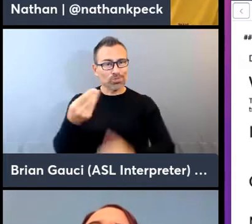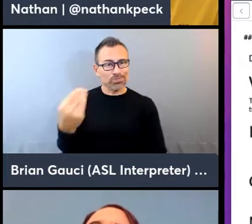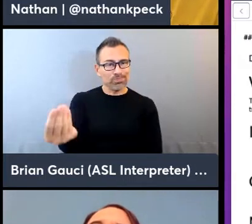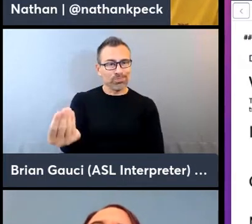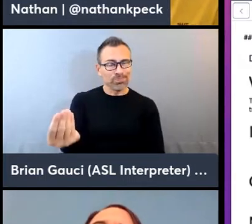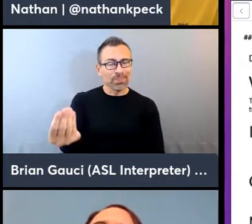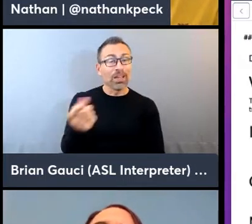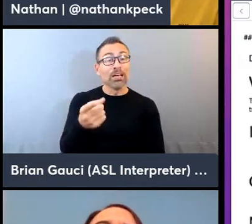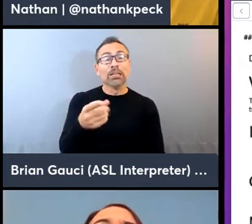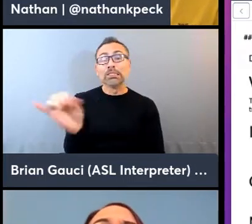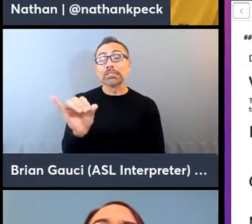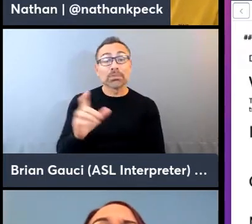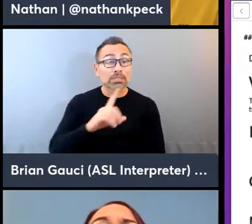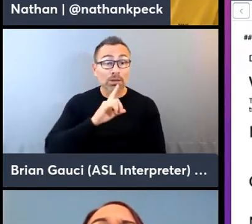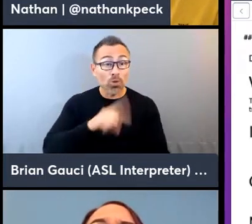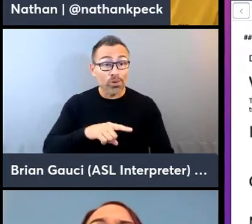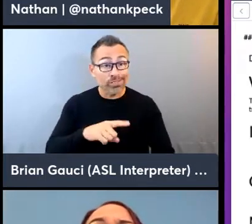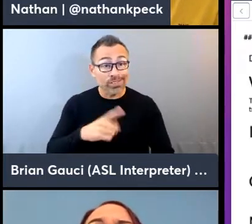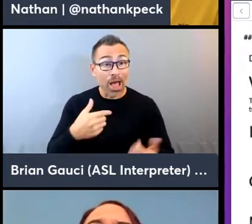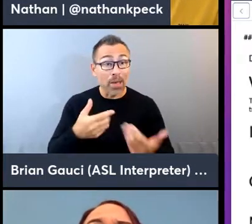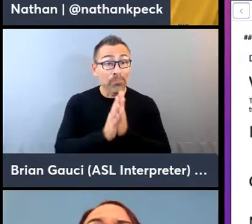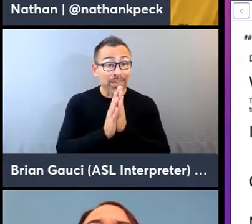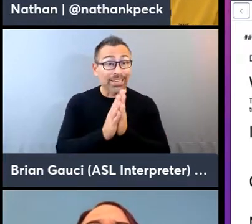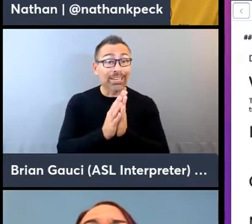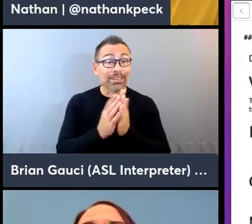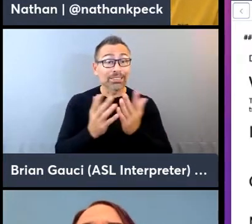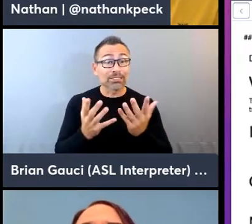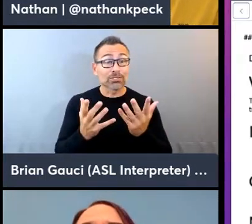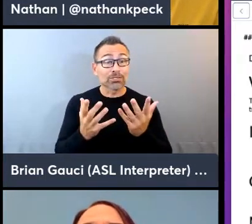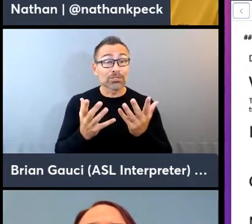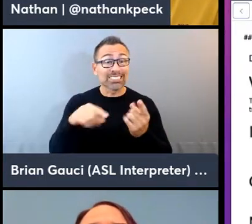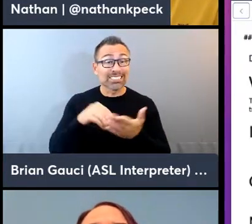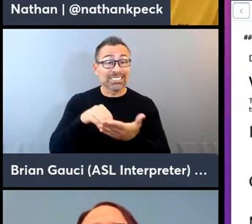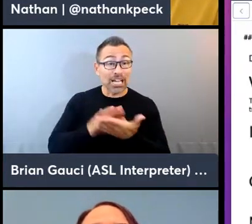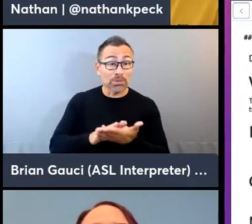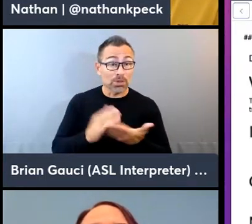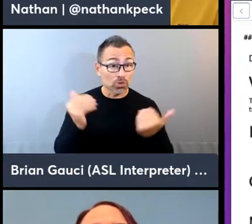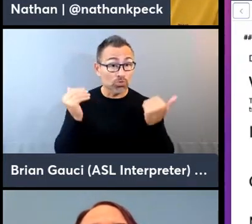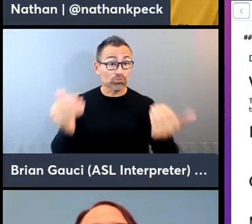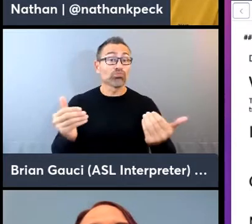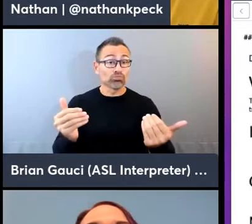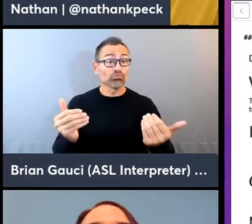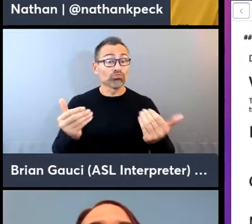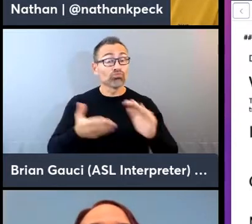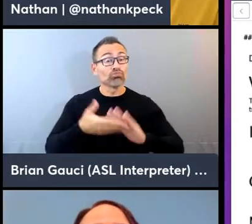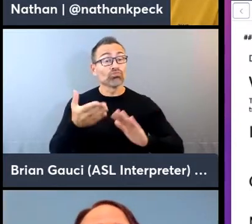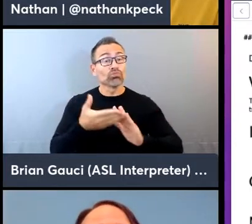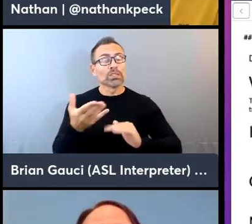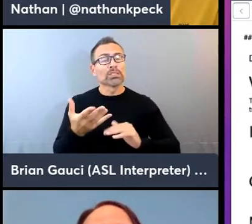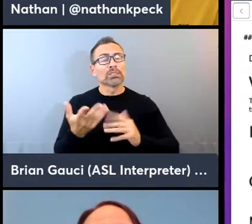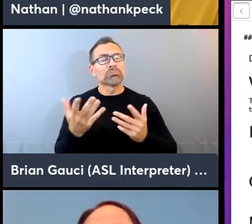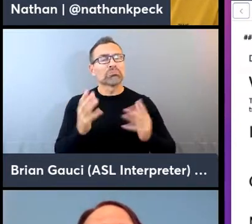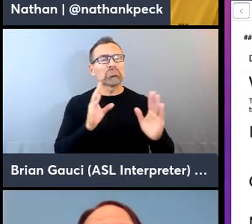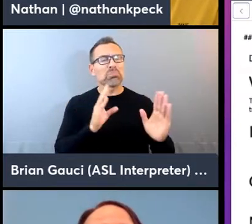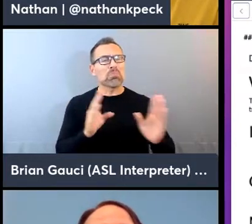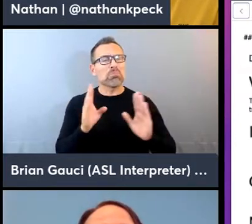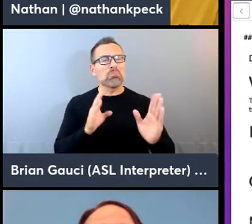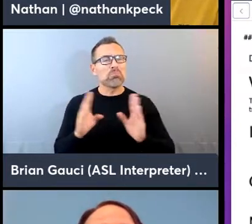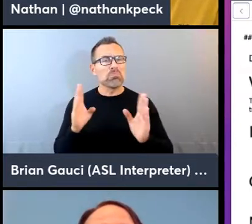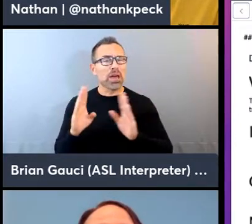ordered that, I'm making a request for this document to execute, right? It's a similar kind of pattern.